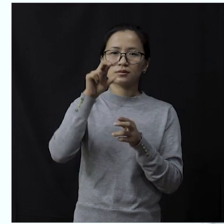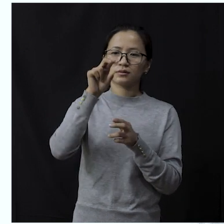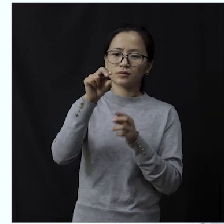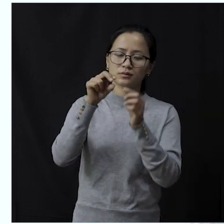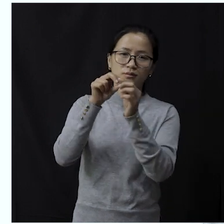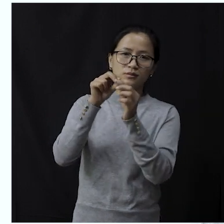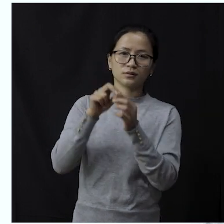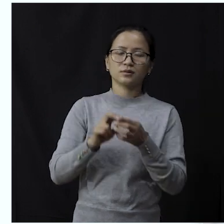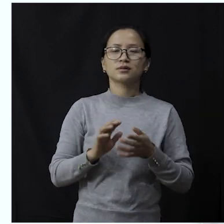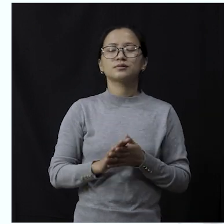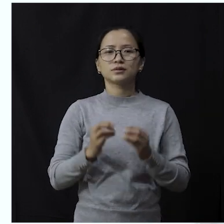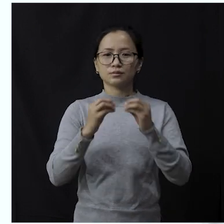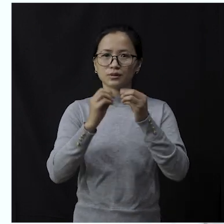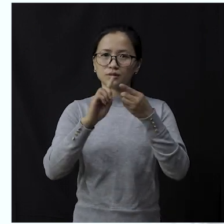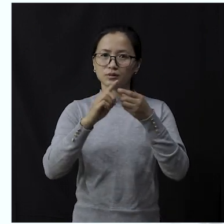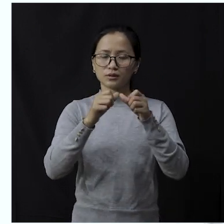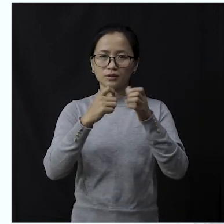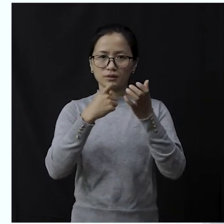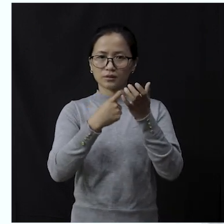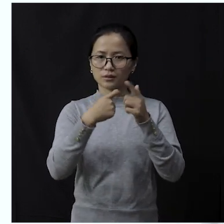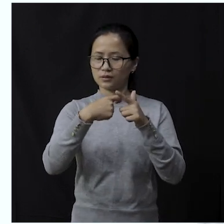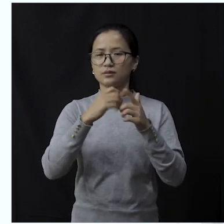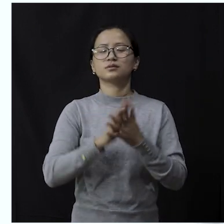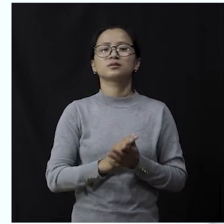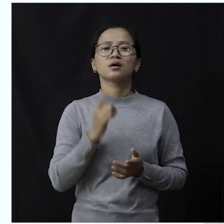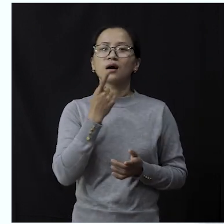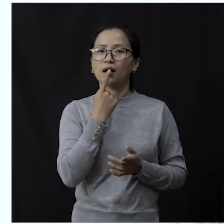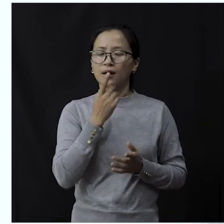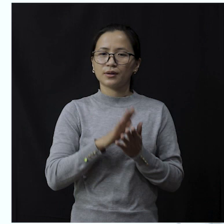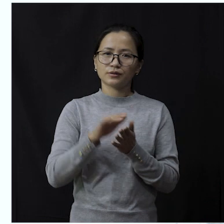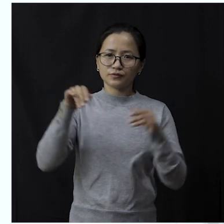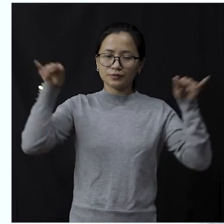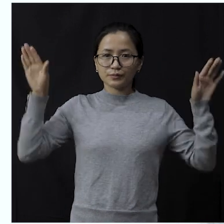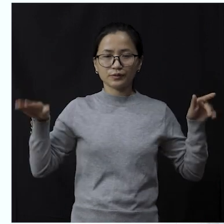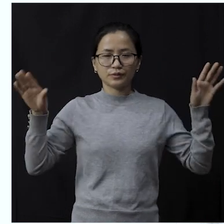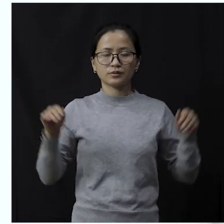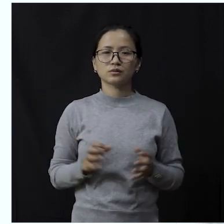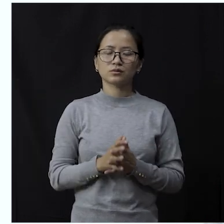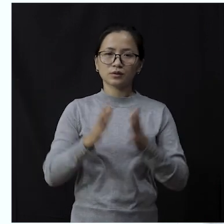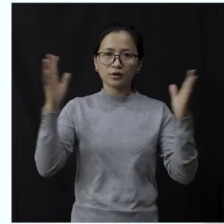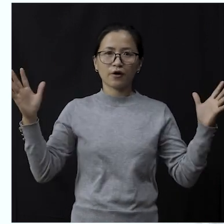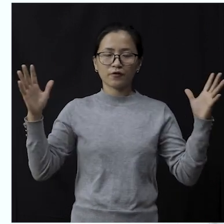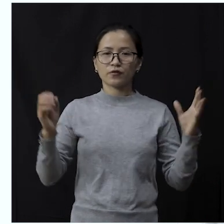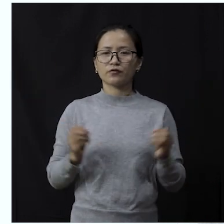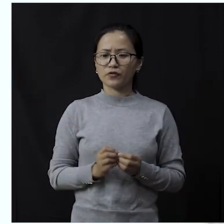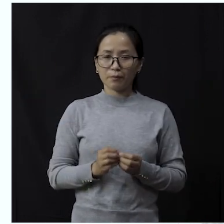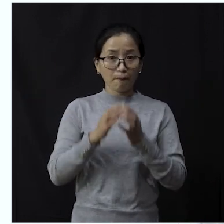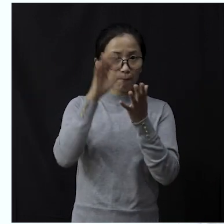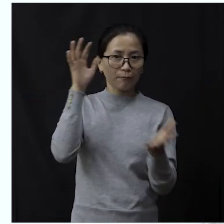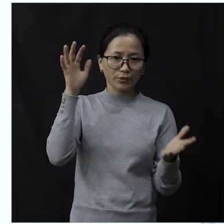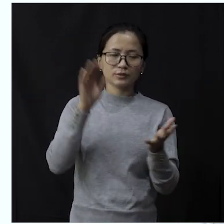but B-E-A-K is the mouth of a bird. And we know that hornbills have very big beak, isn't